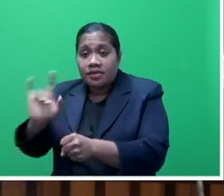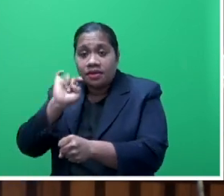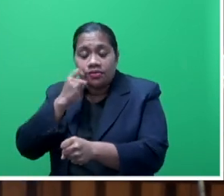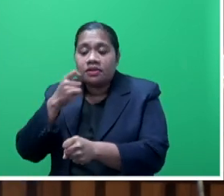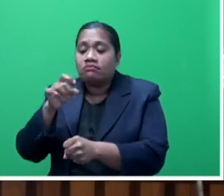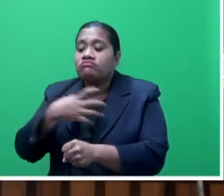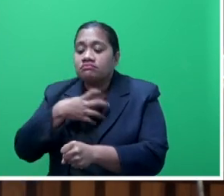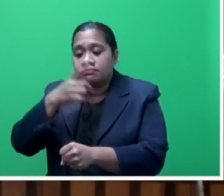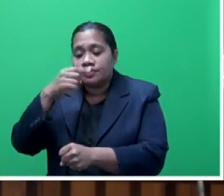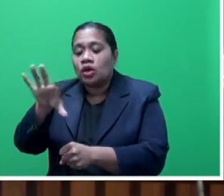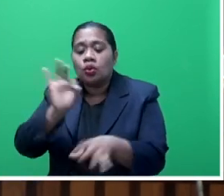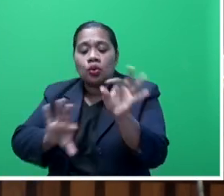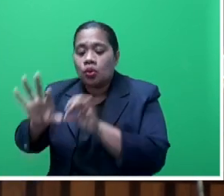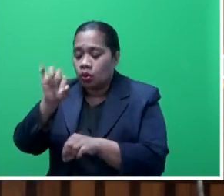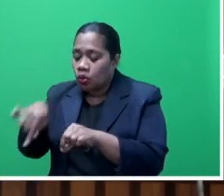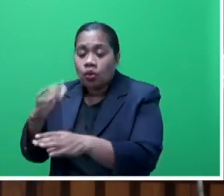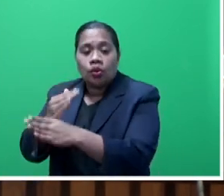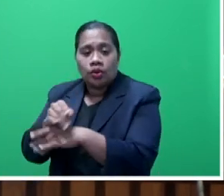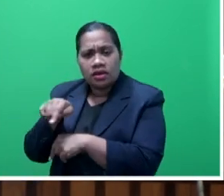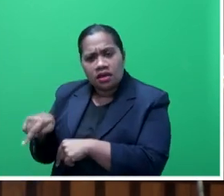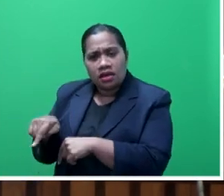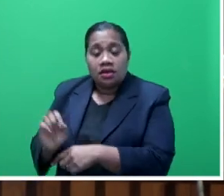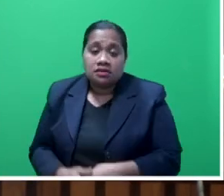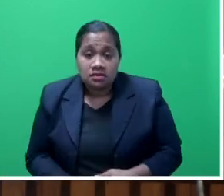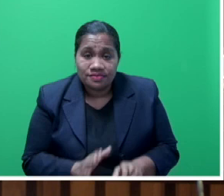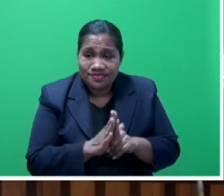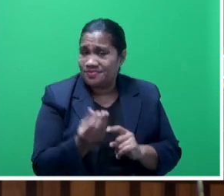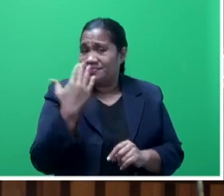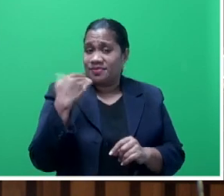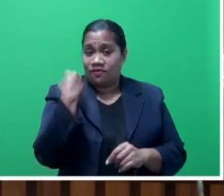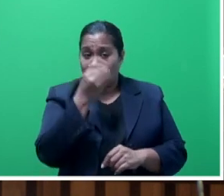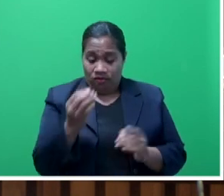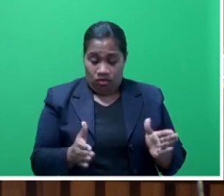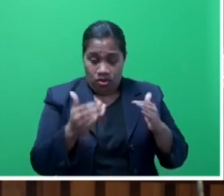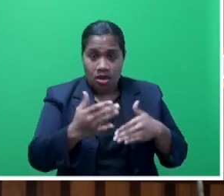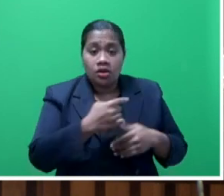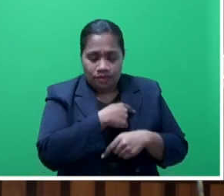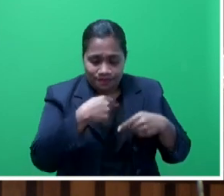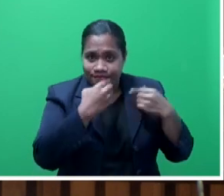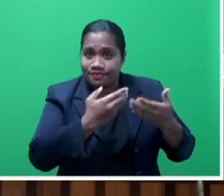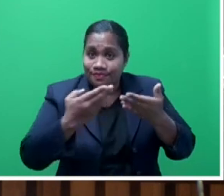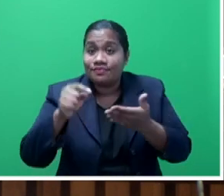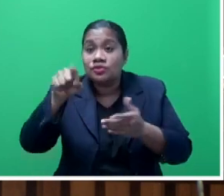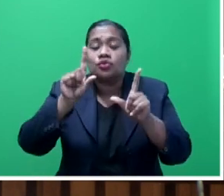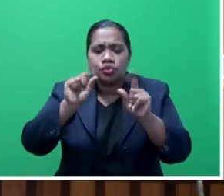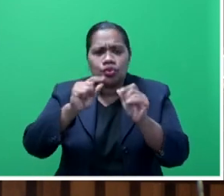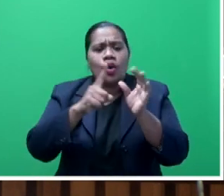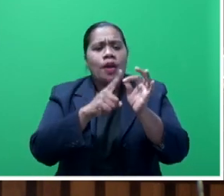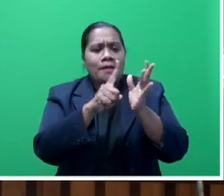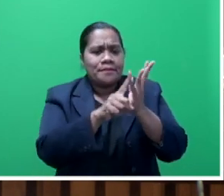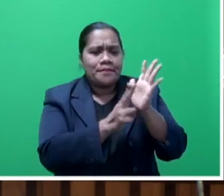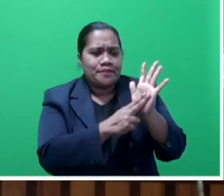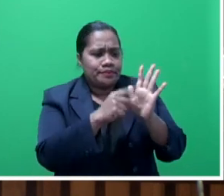day. When we had these food ration packs, we outsourced it. For them to do the ration packs, Punjas actually had to hire